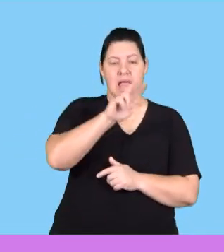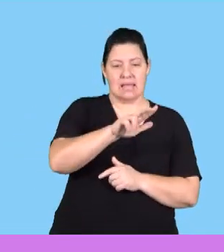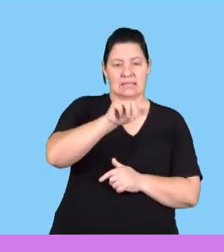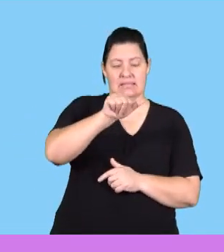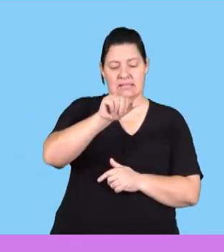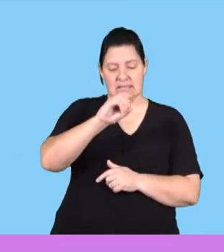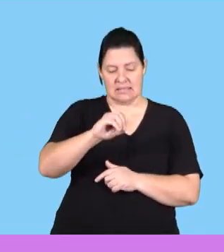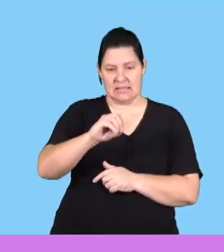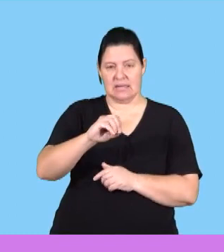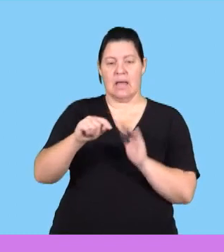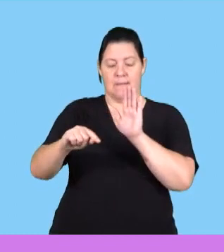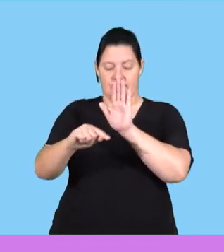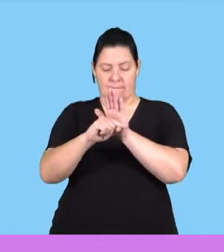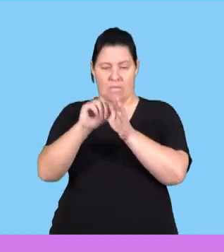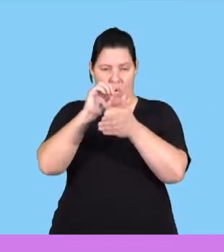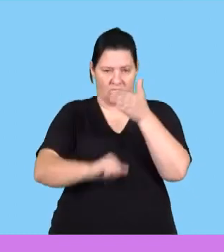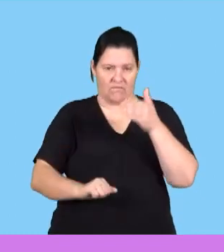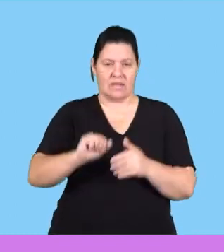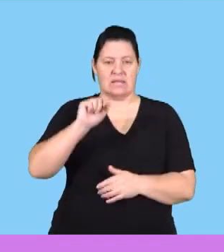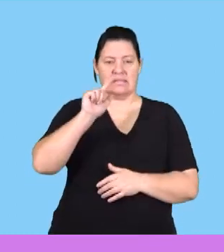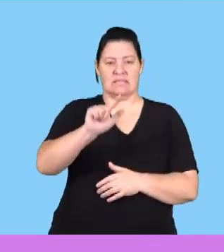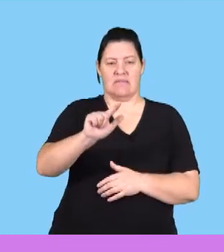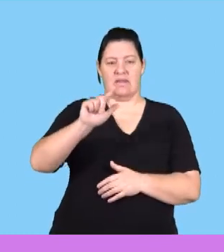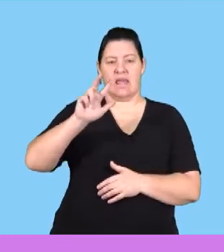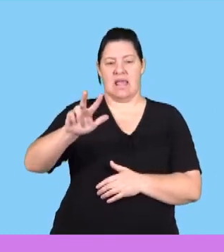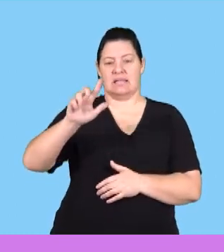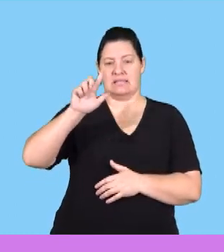so I'm going to say 860 minus